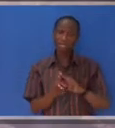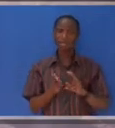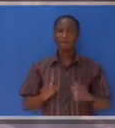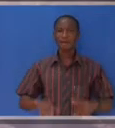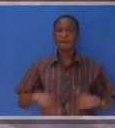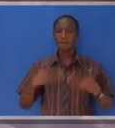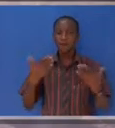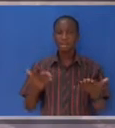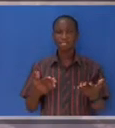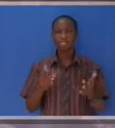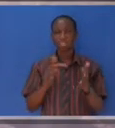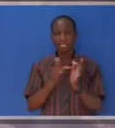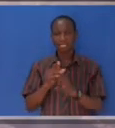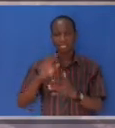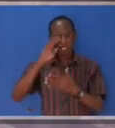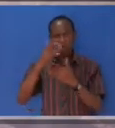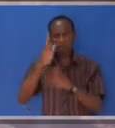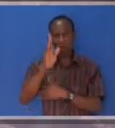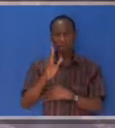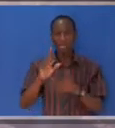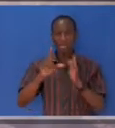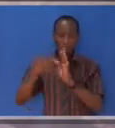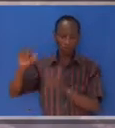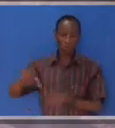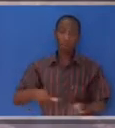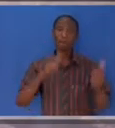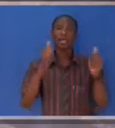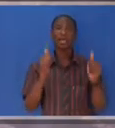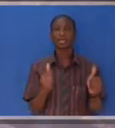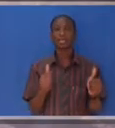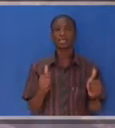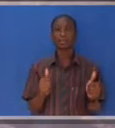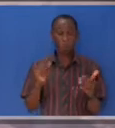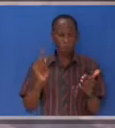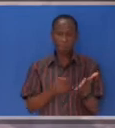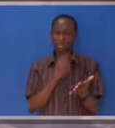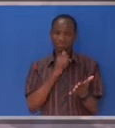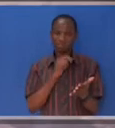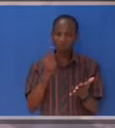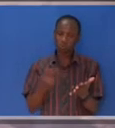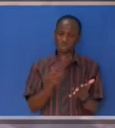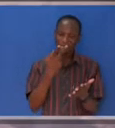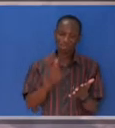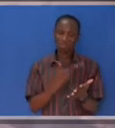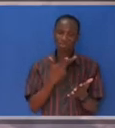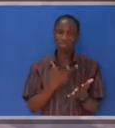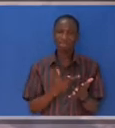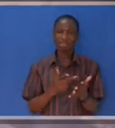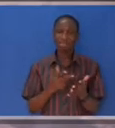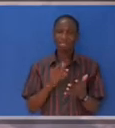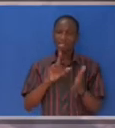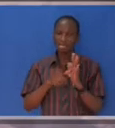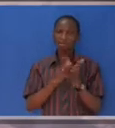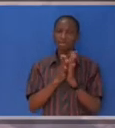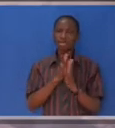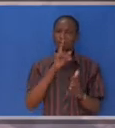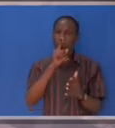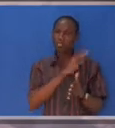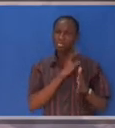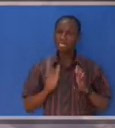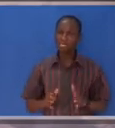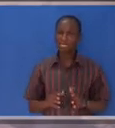wo gidi se Jesus Christ ye yankopon ba ne edu anu nsho mu abo wa su ba ko a enye mprensa no abeye Kristo ni no kware so